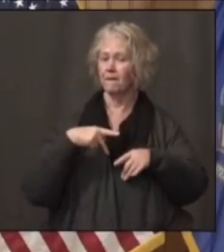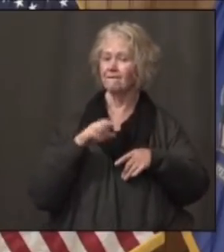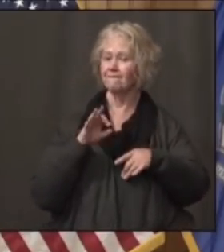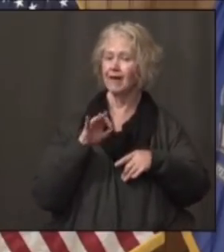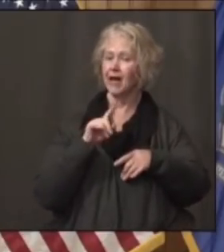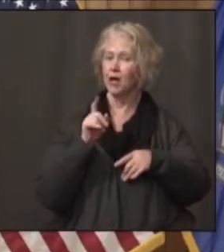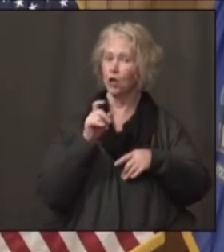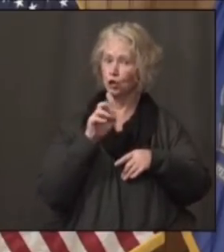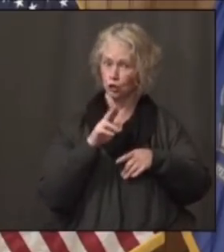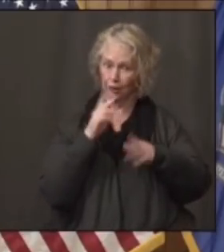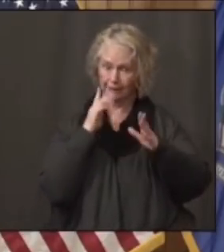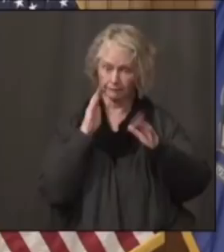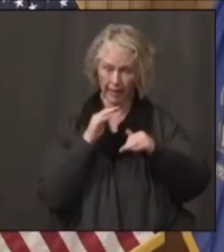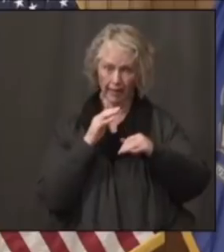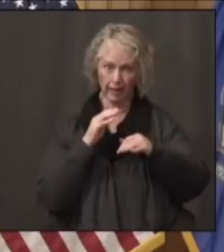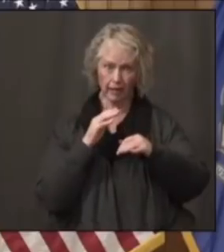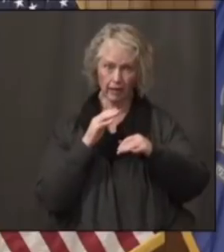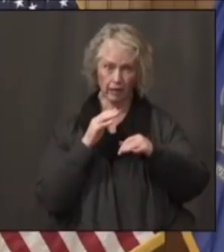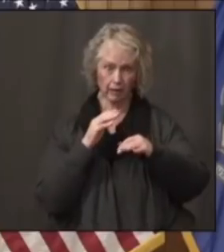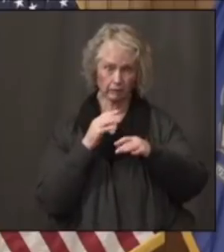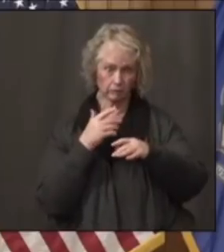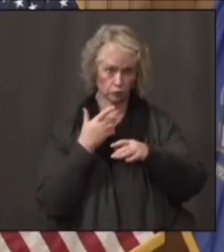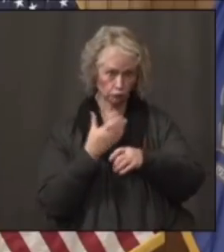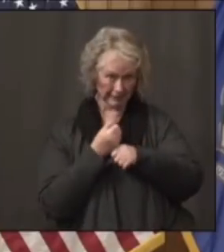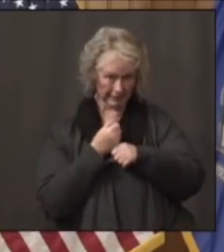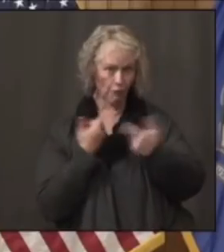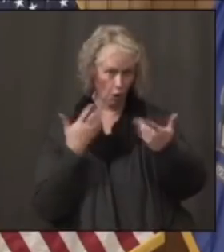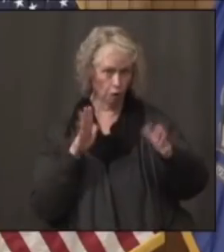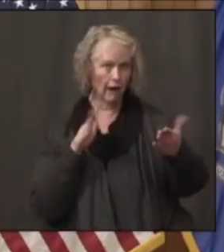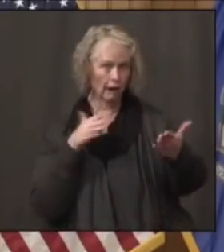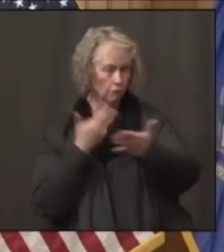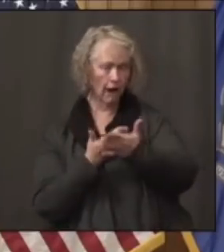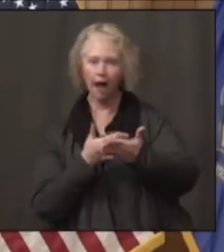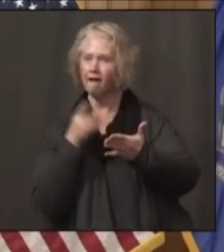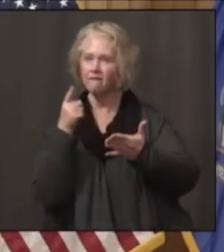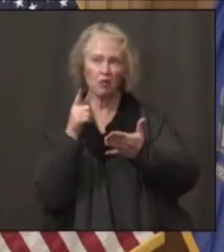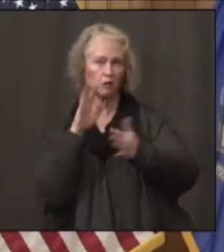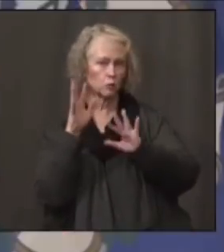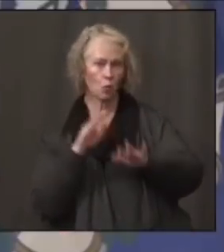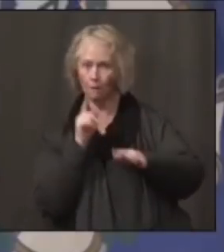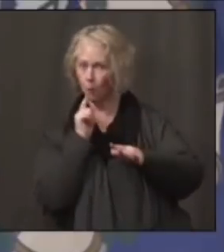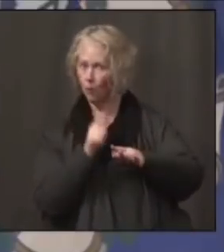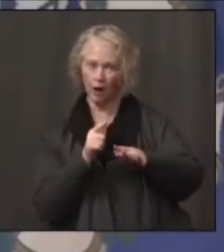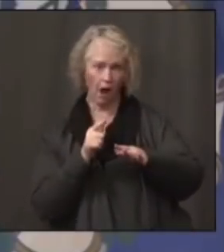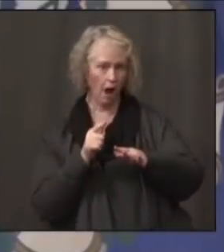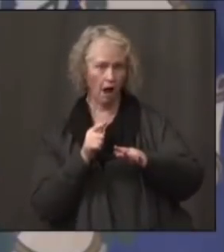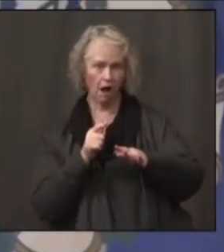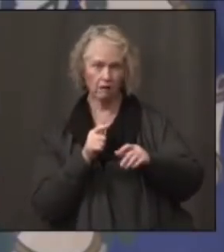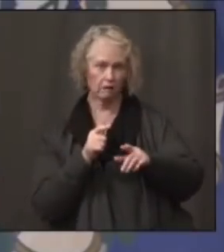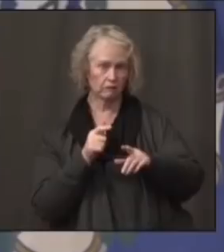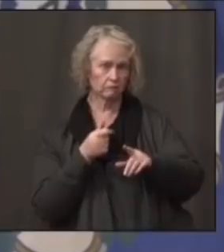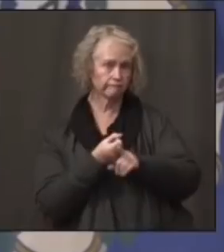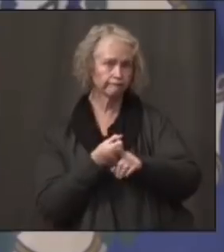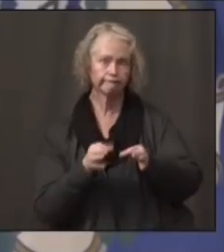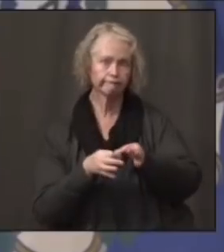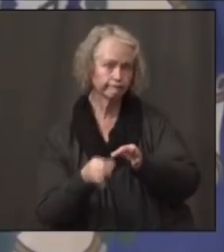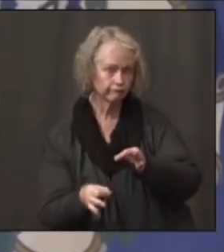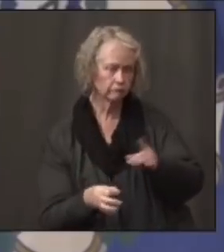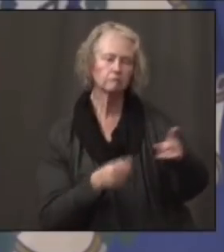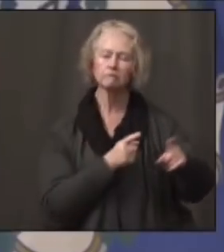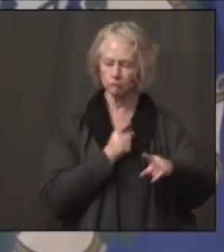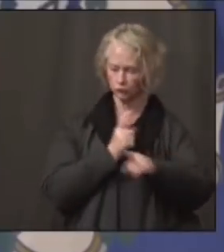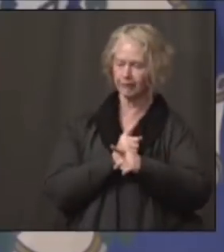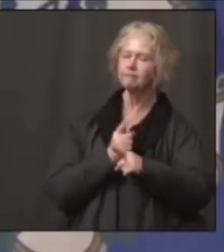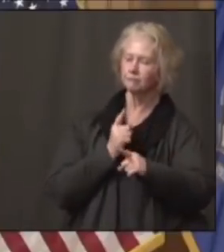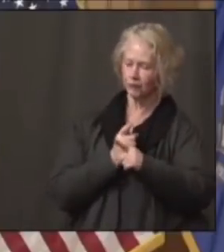expects to get today, have those all been delivered at this point so the storm won't impact those? Yeah, Peter, that's my understanding. Thank you. And